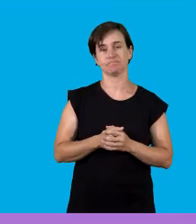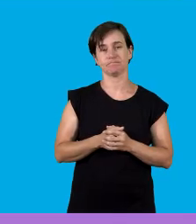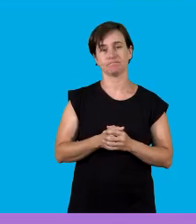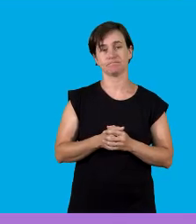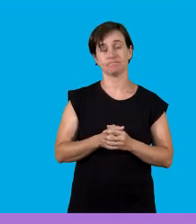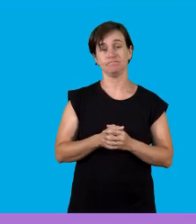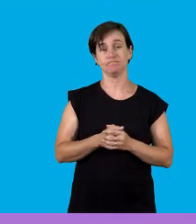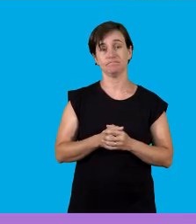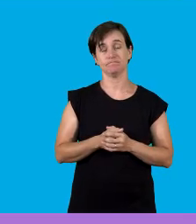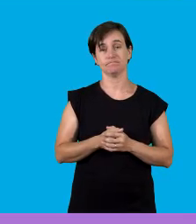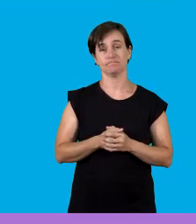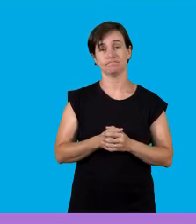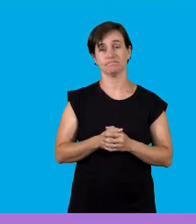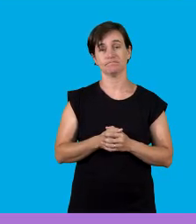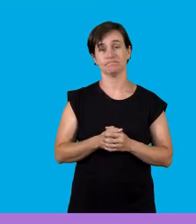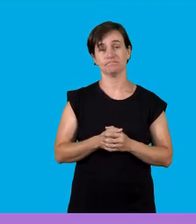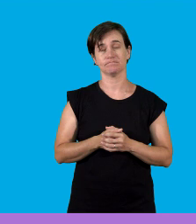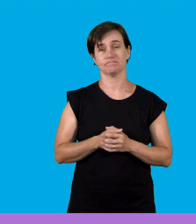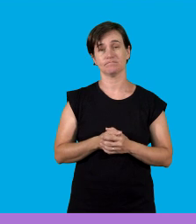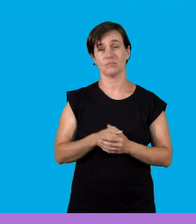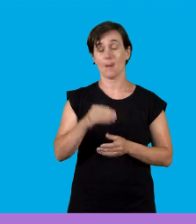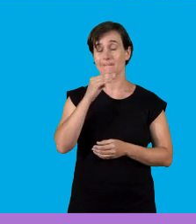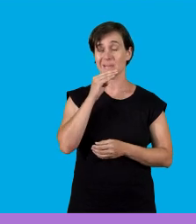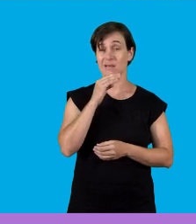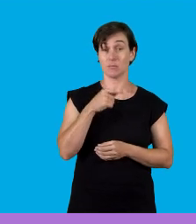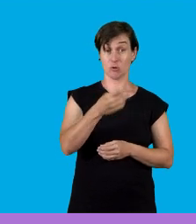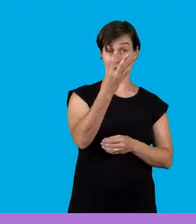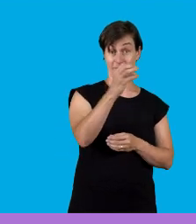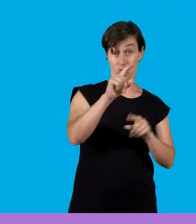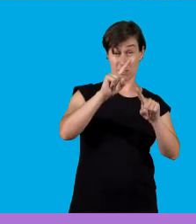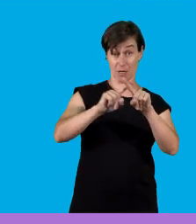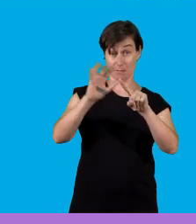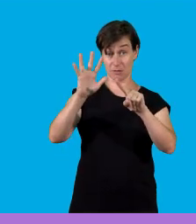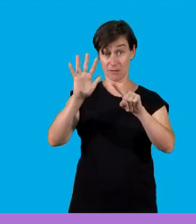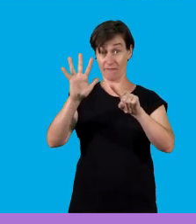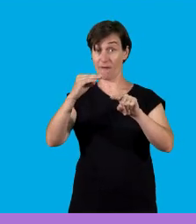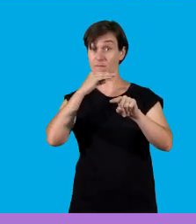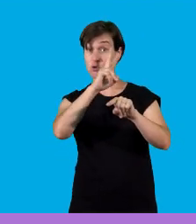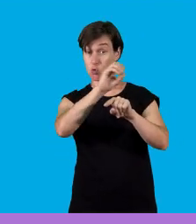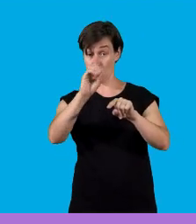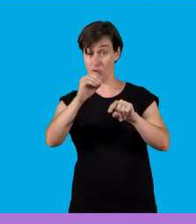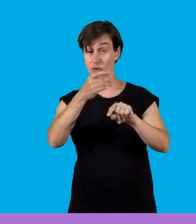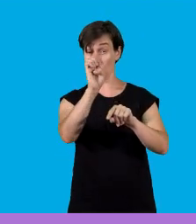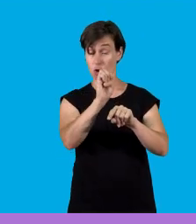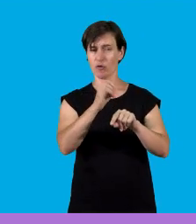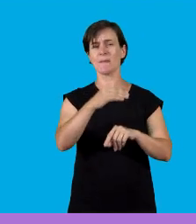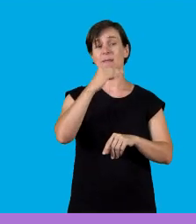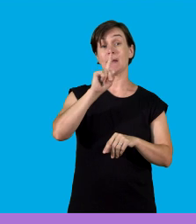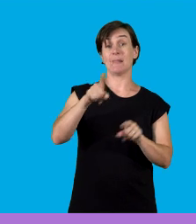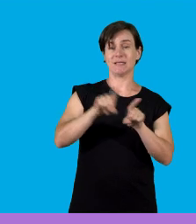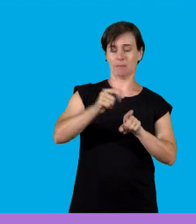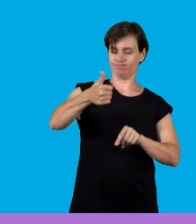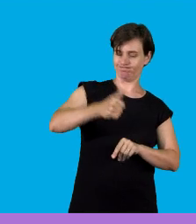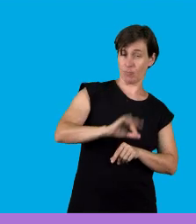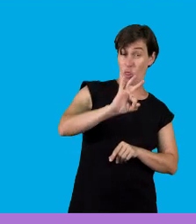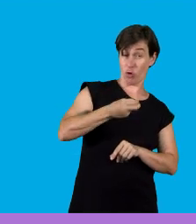of all, I'll say then that 30, right, pounds multiplied by 5, right,